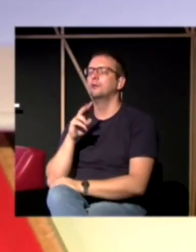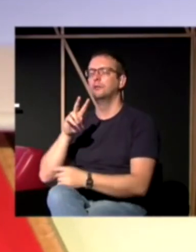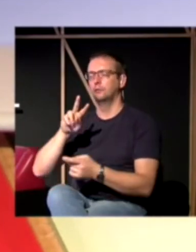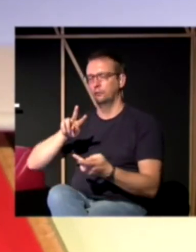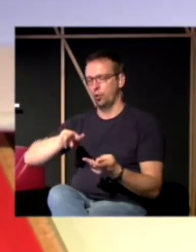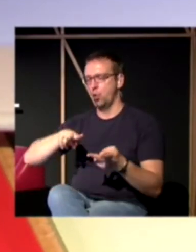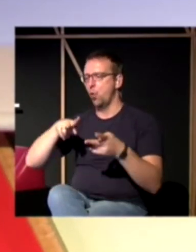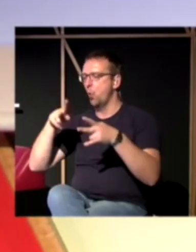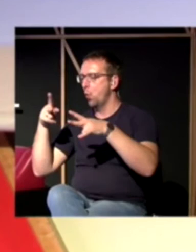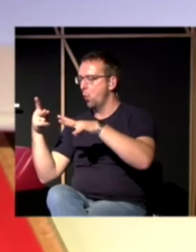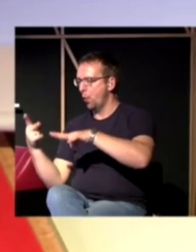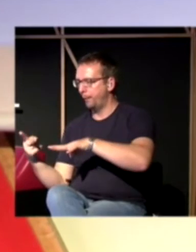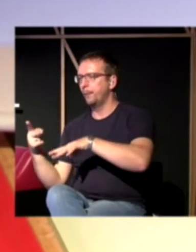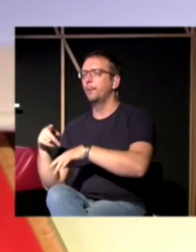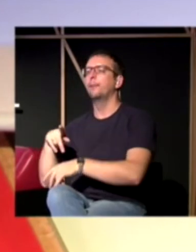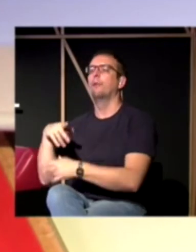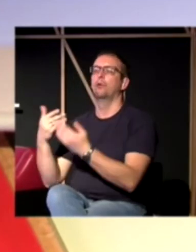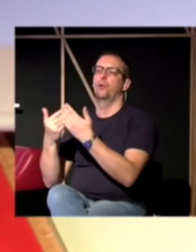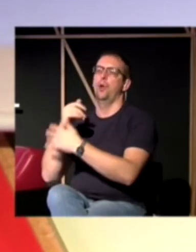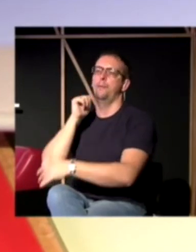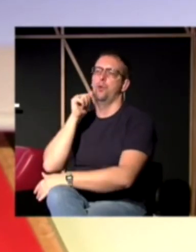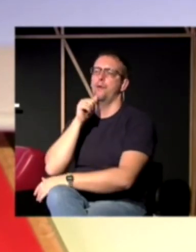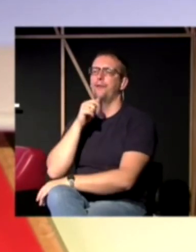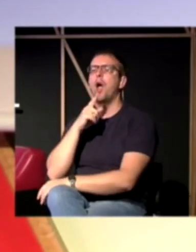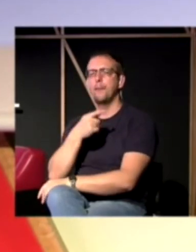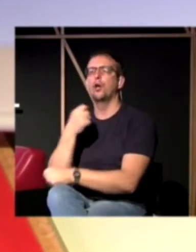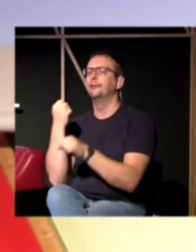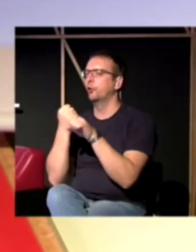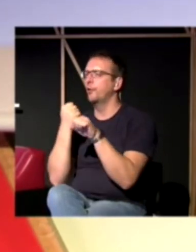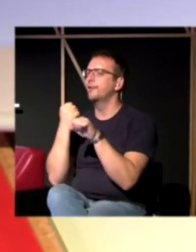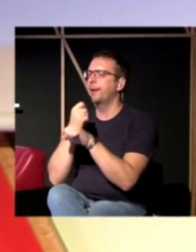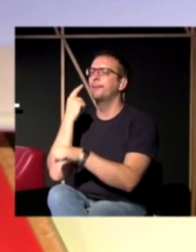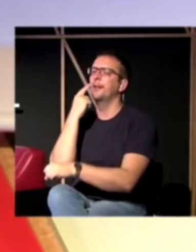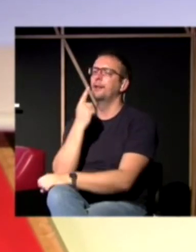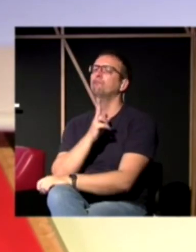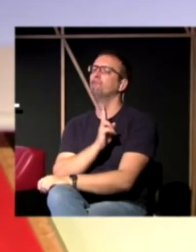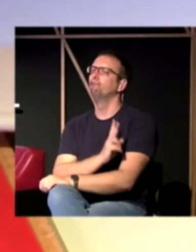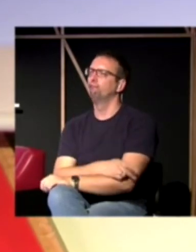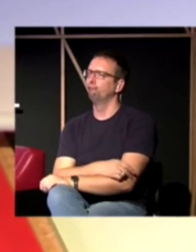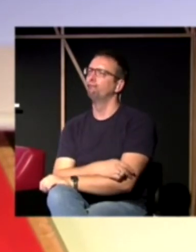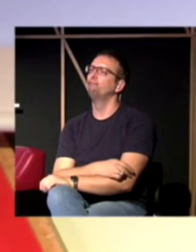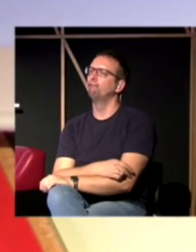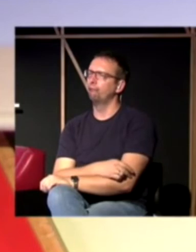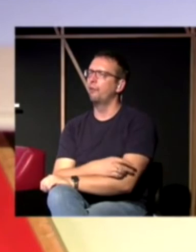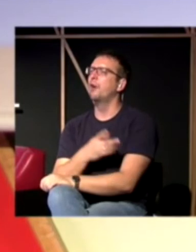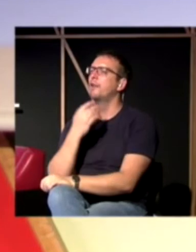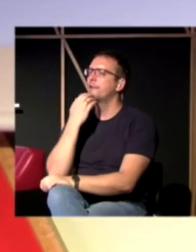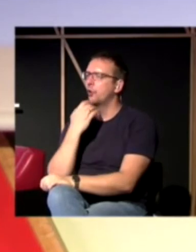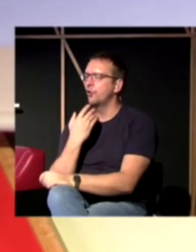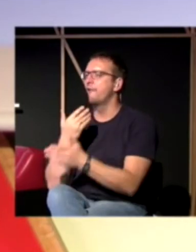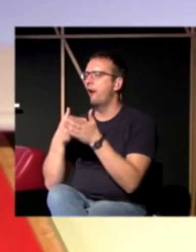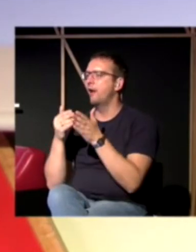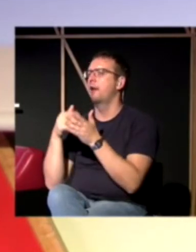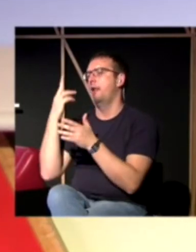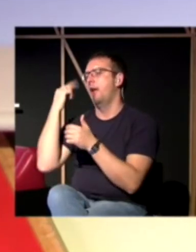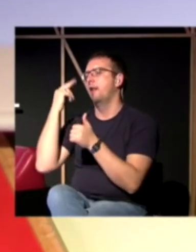audio descriptive commentary helped you in your career goals? Do you see this as your career going forwards? I know you work a little around